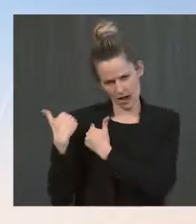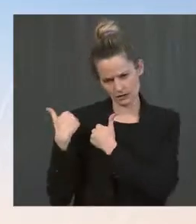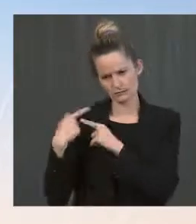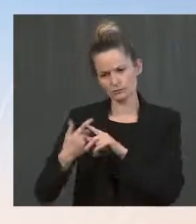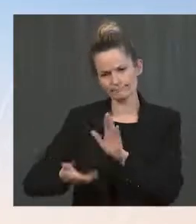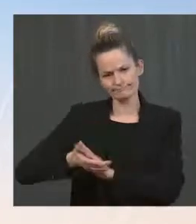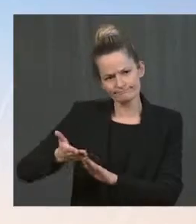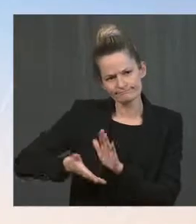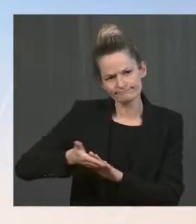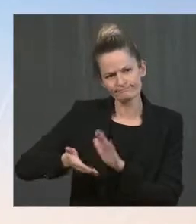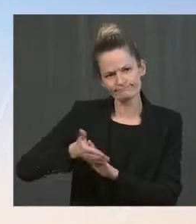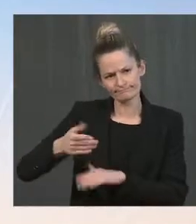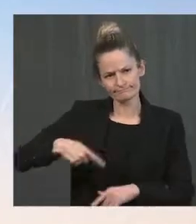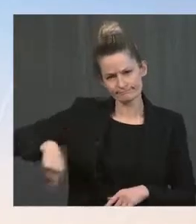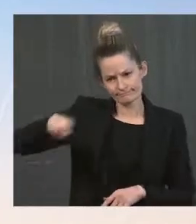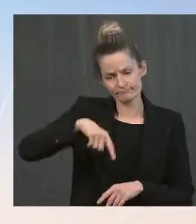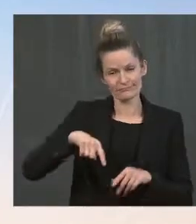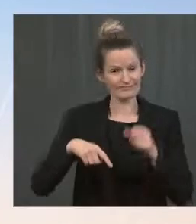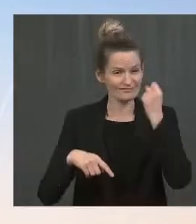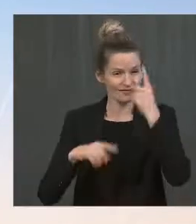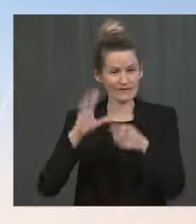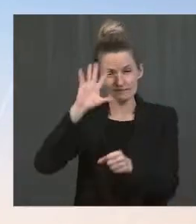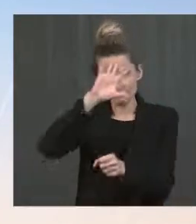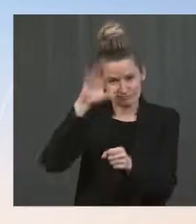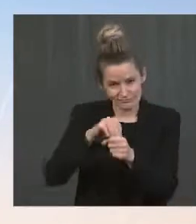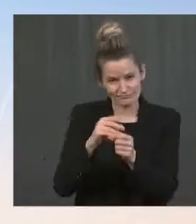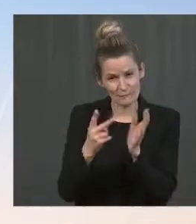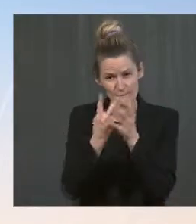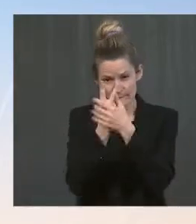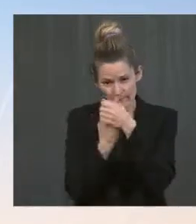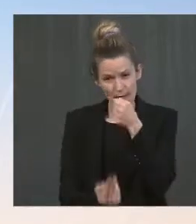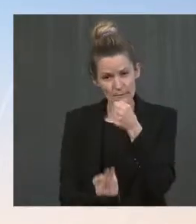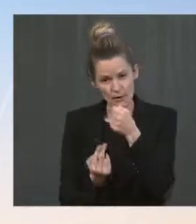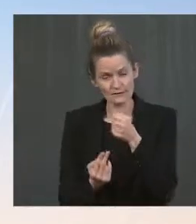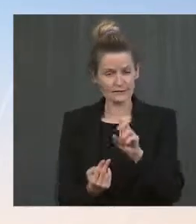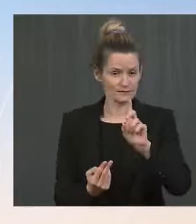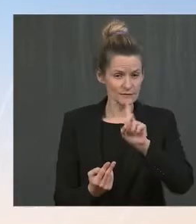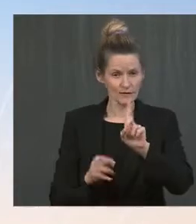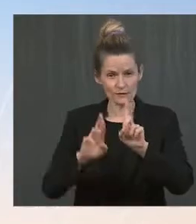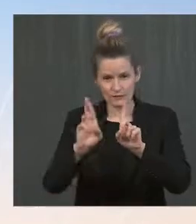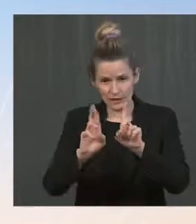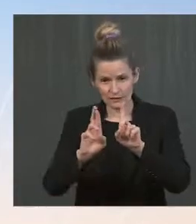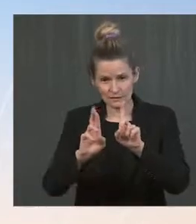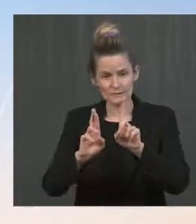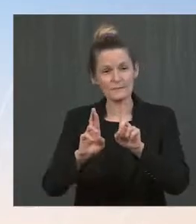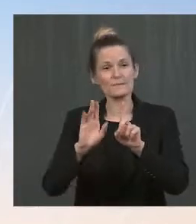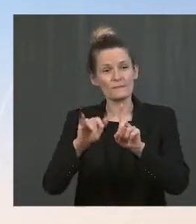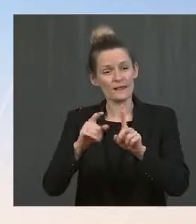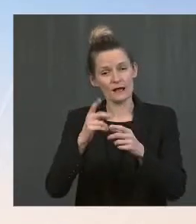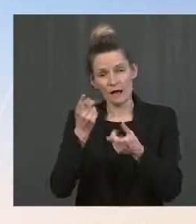way to raise or suspend the debt limit, to address the fact that